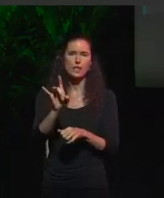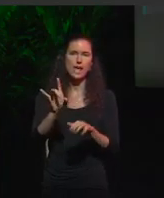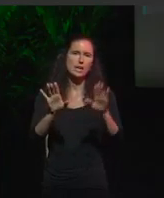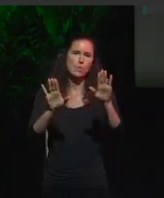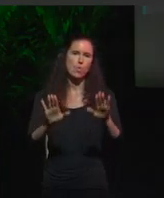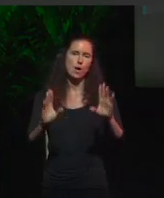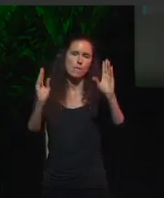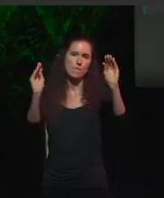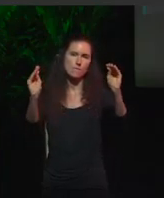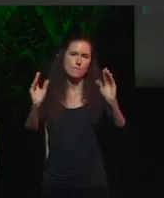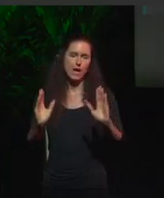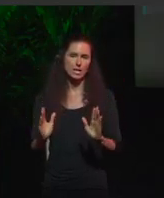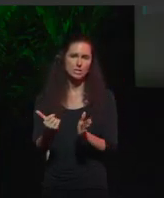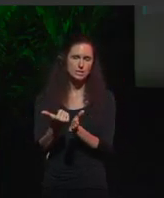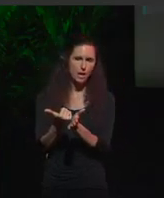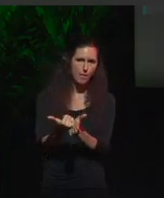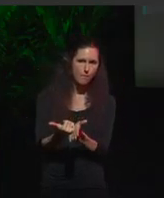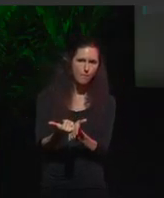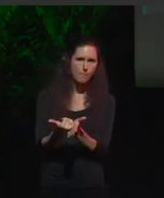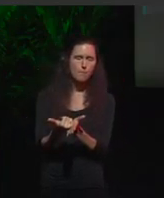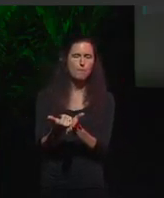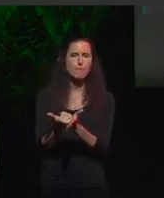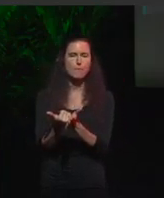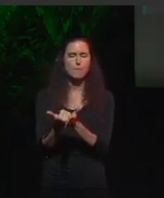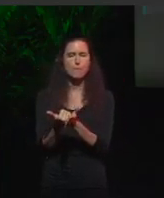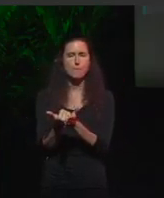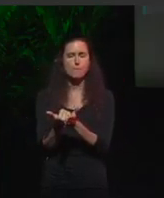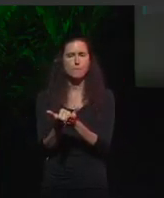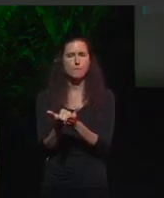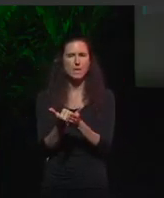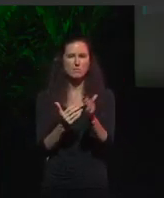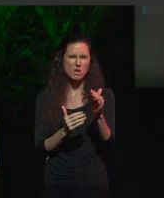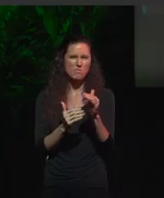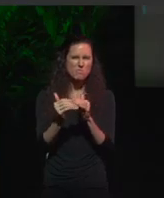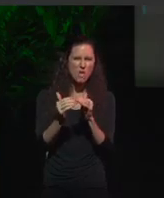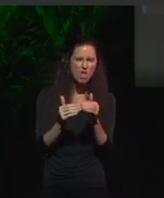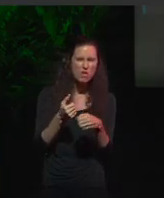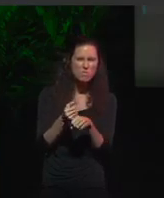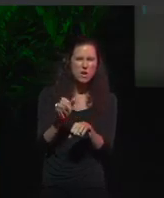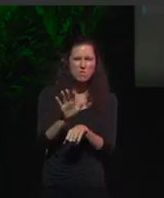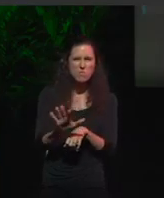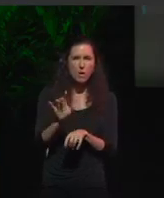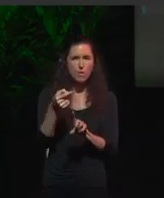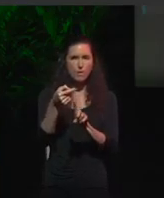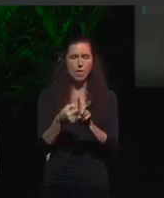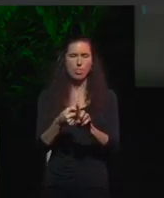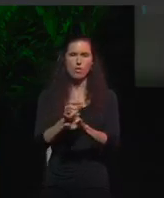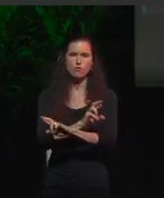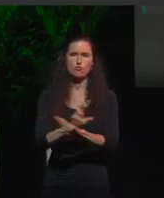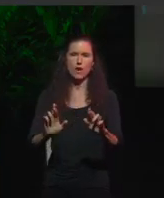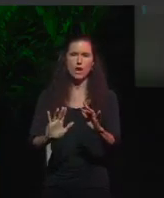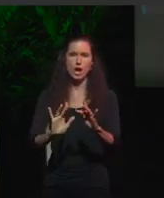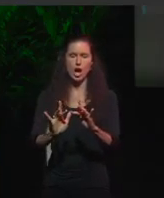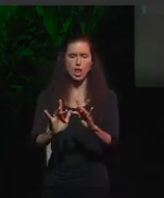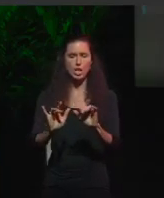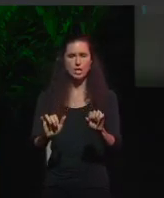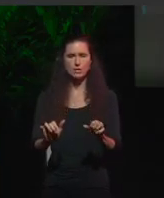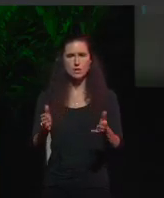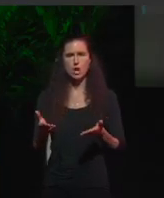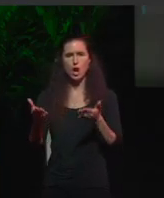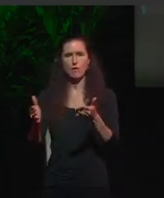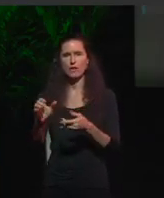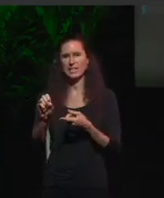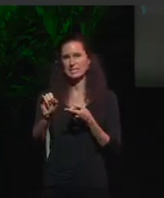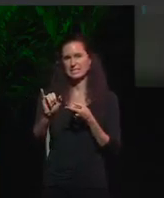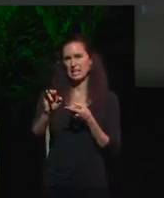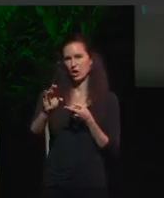faculty and built them out within about a month and had them online. And we offered them synchronously last week.